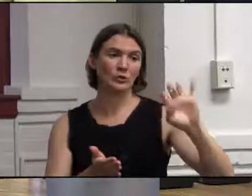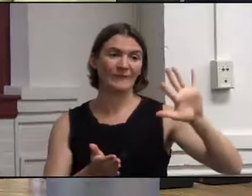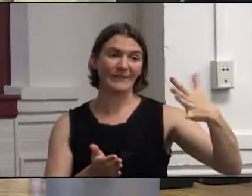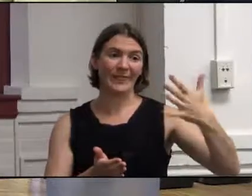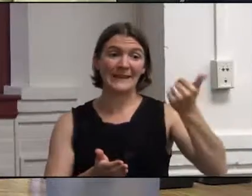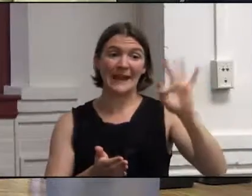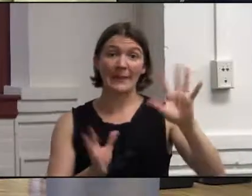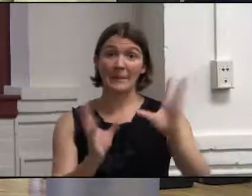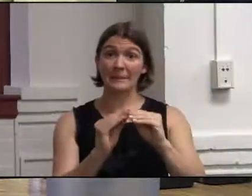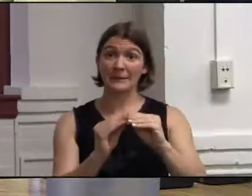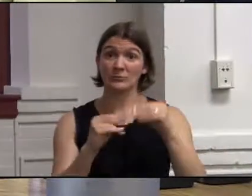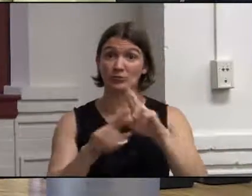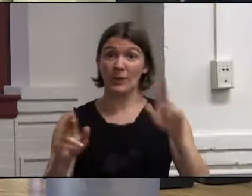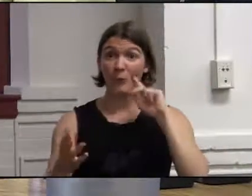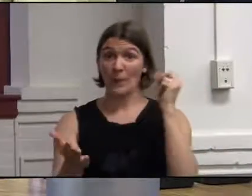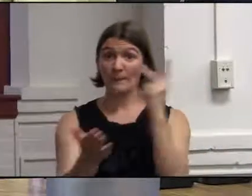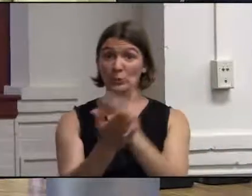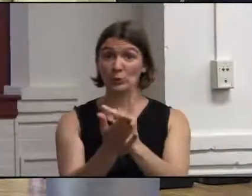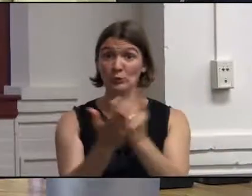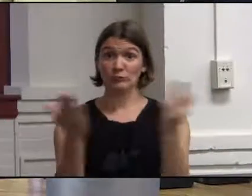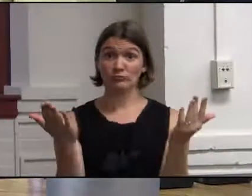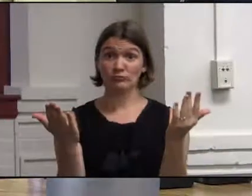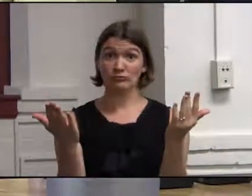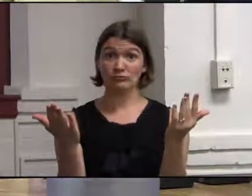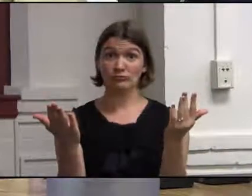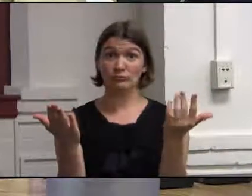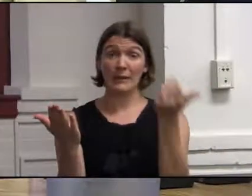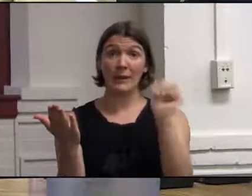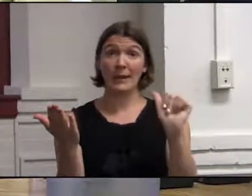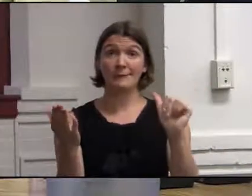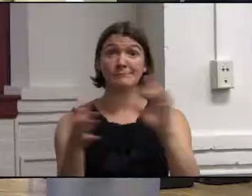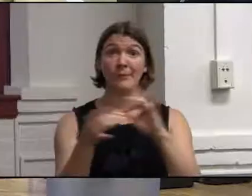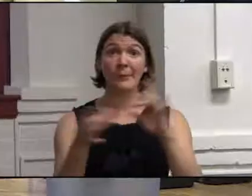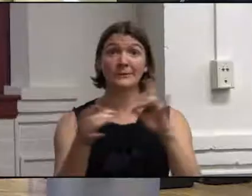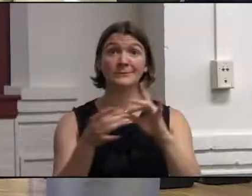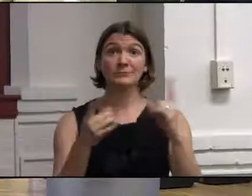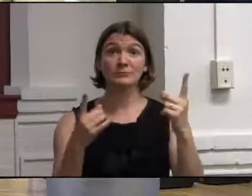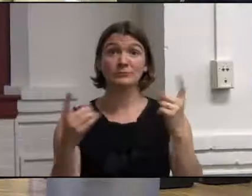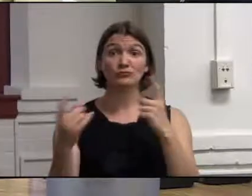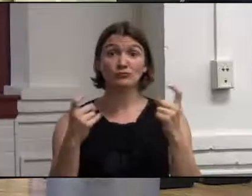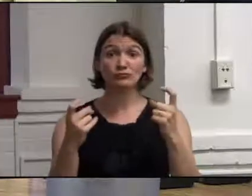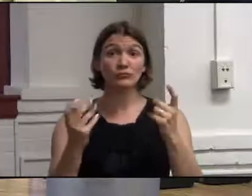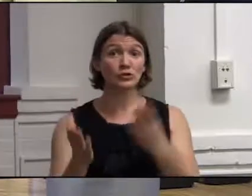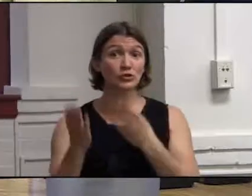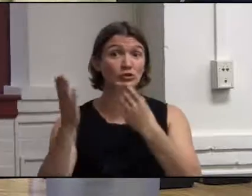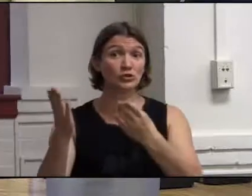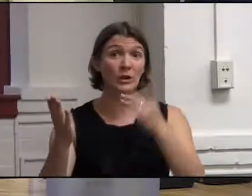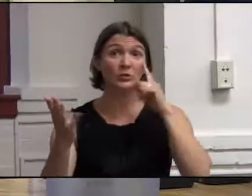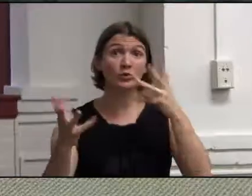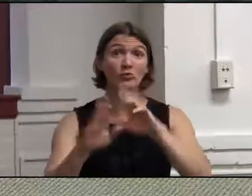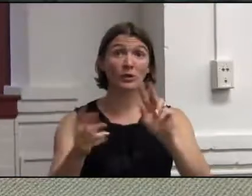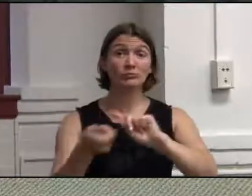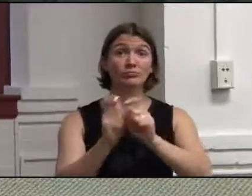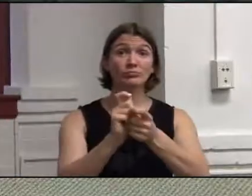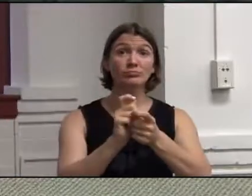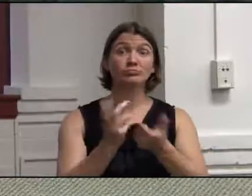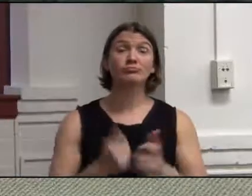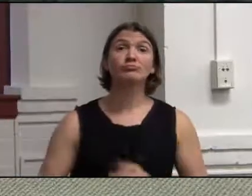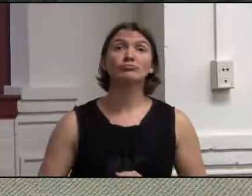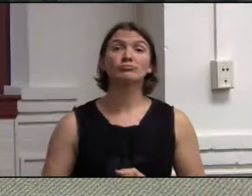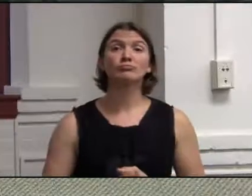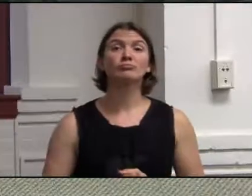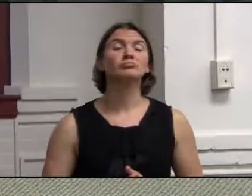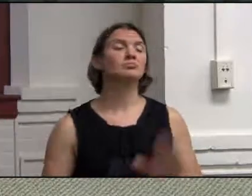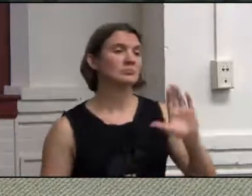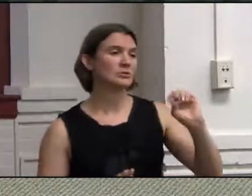June 19th meetings. Does anyone have any comments or suggestions, or would someone like to make a motion? I'd